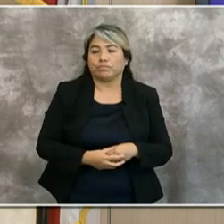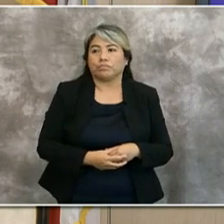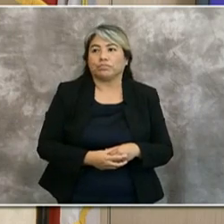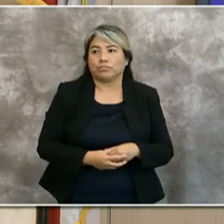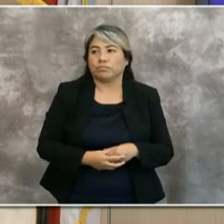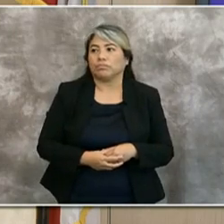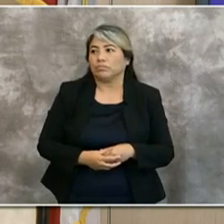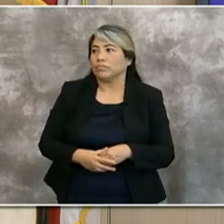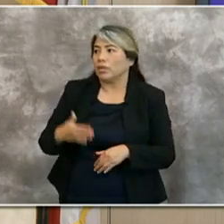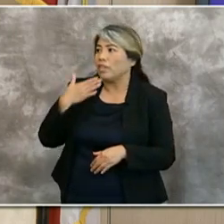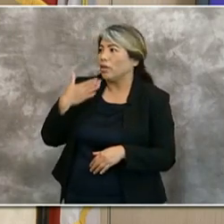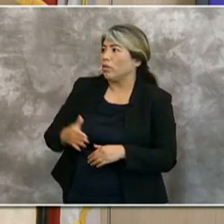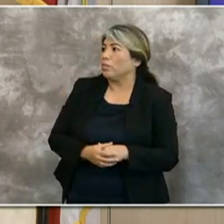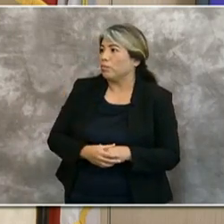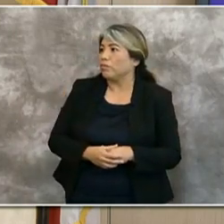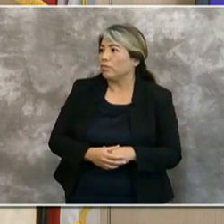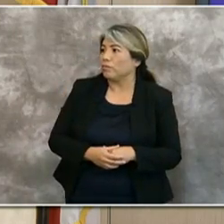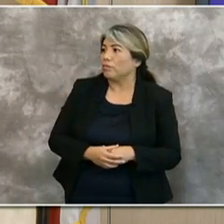Thank you.